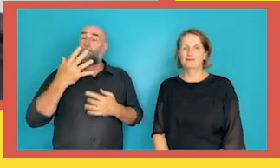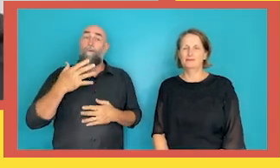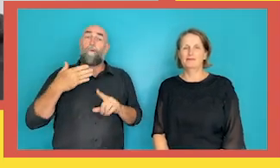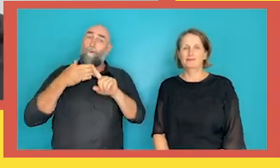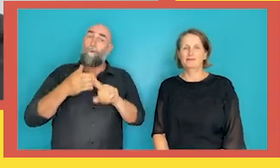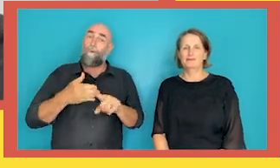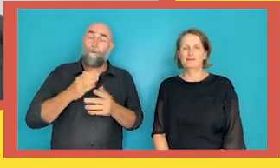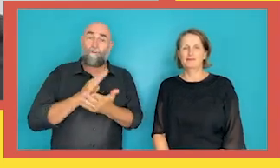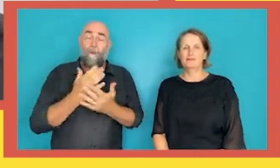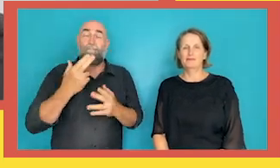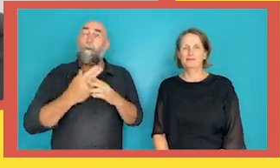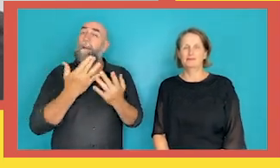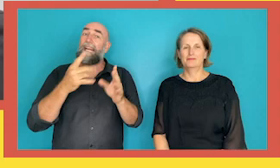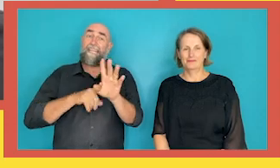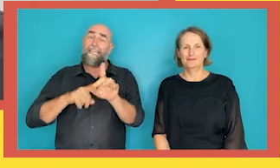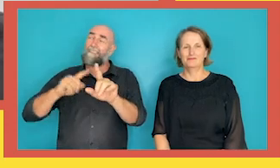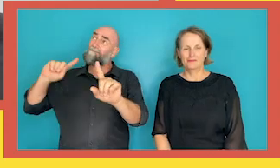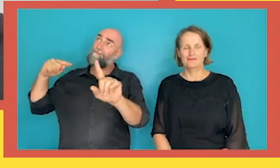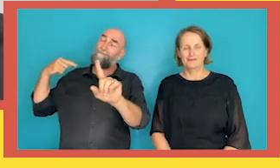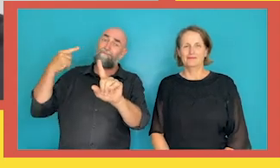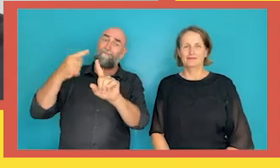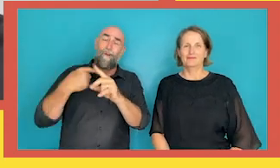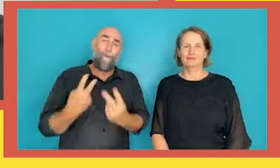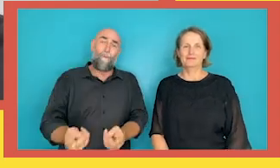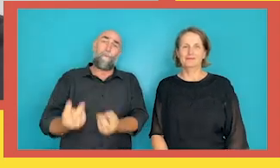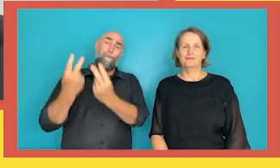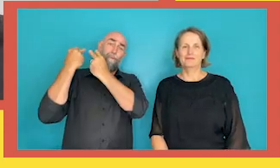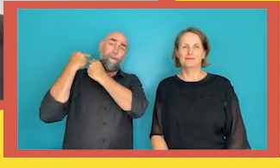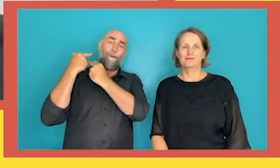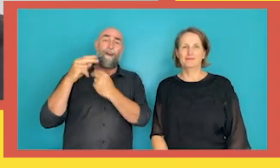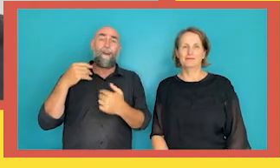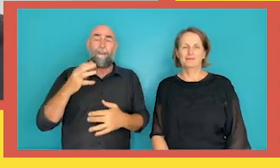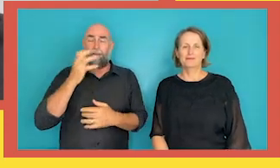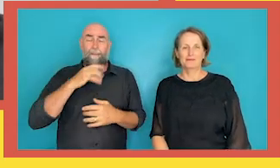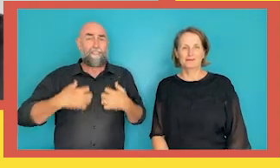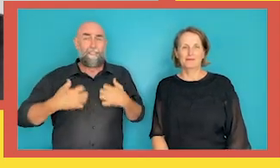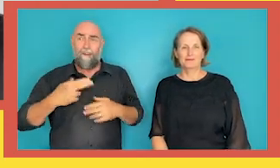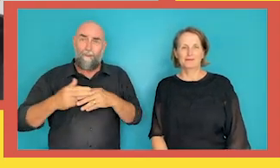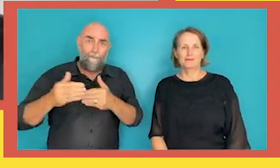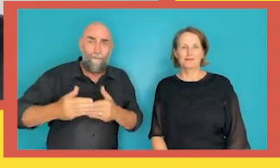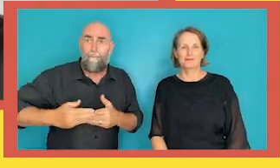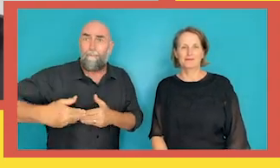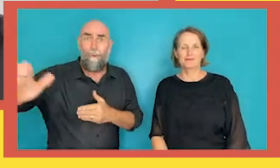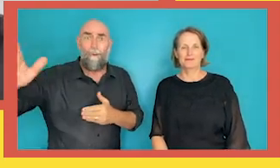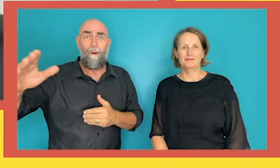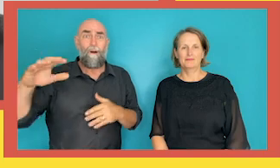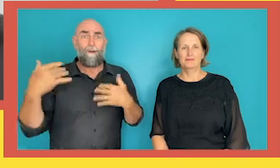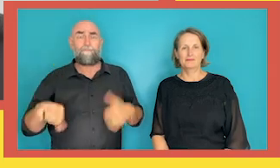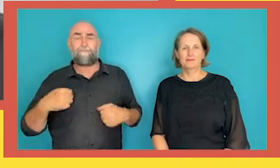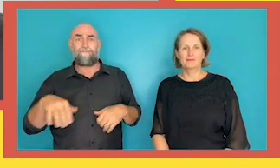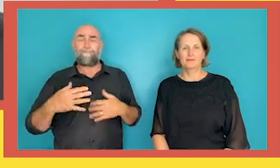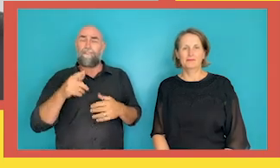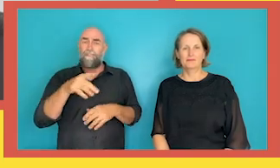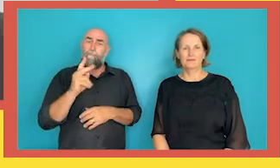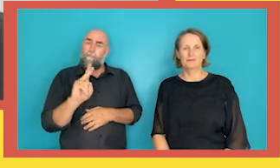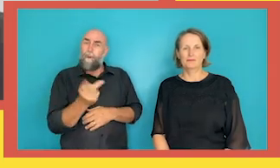multiple You Little Ripper years. And it's so exciting to see where this will go in 2024. Dan and Jemison, they just continue to